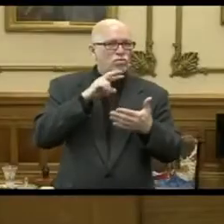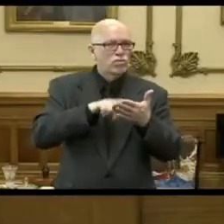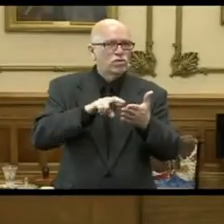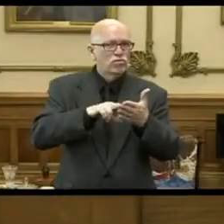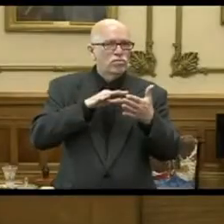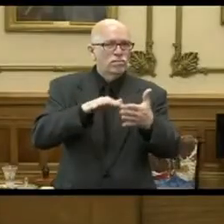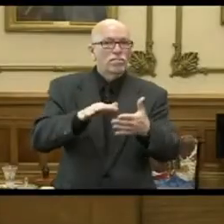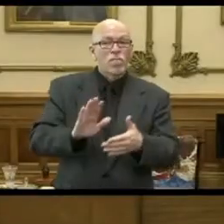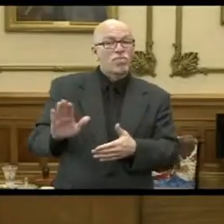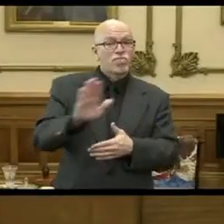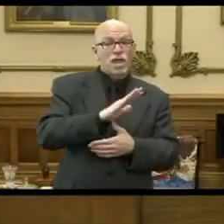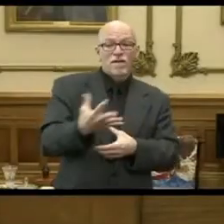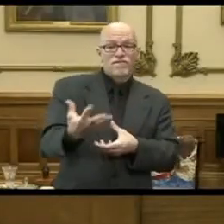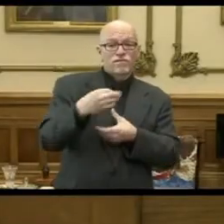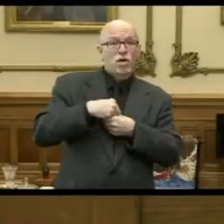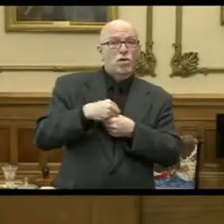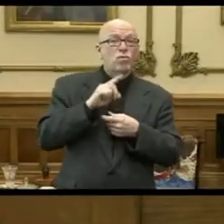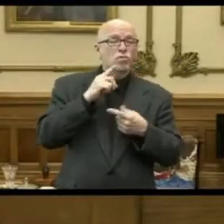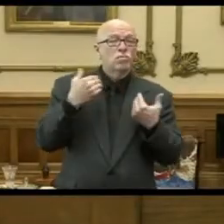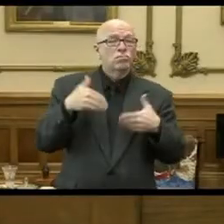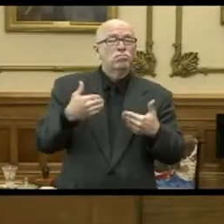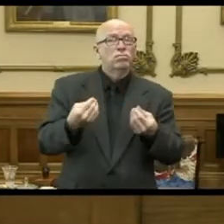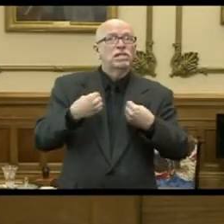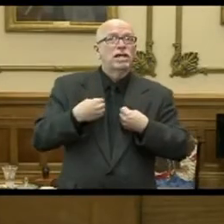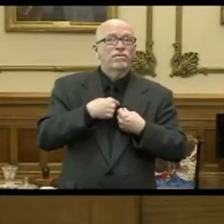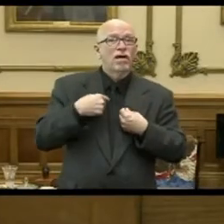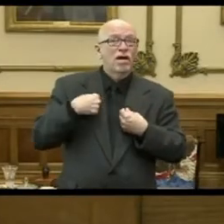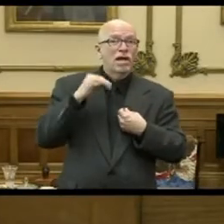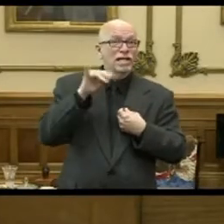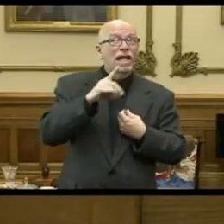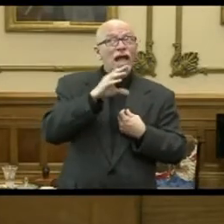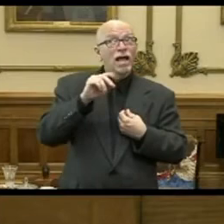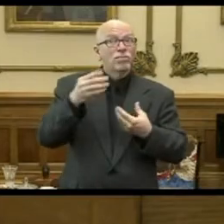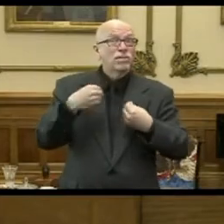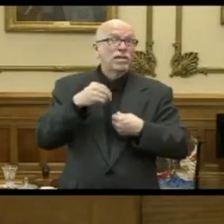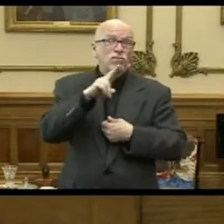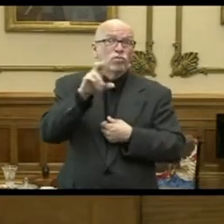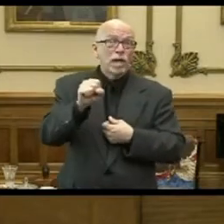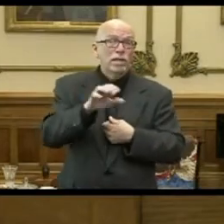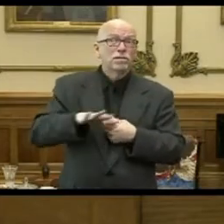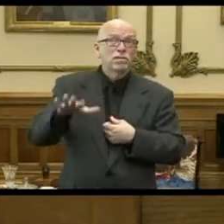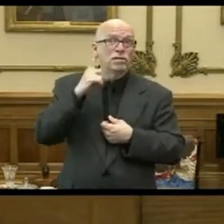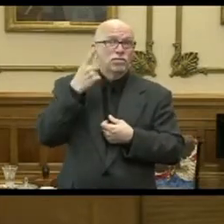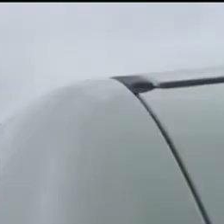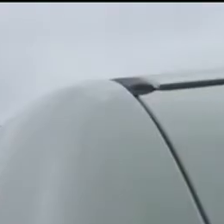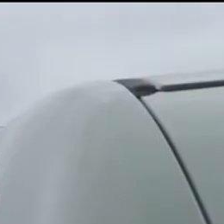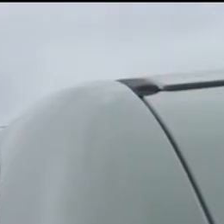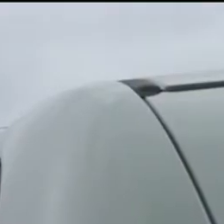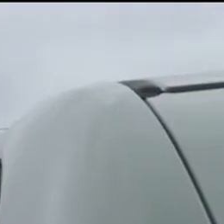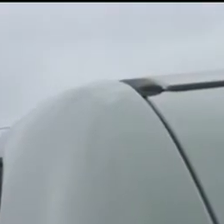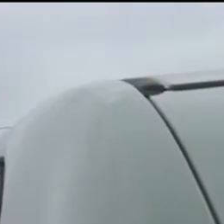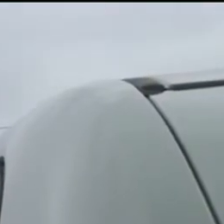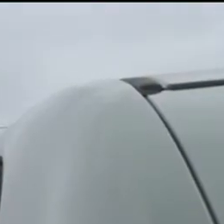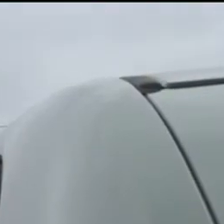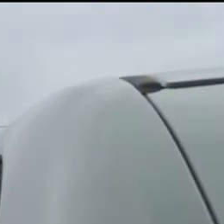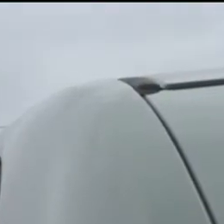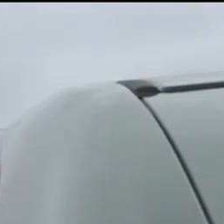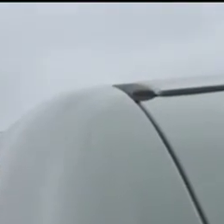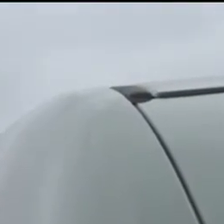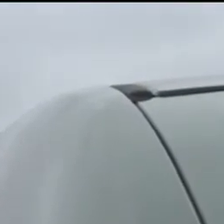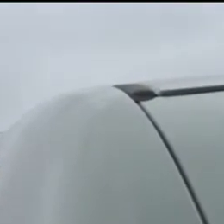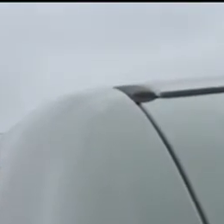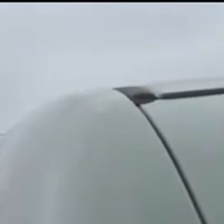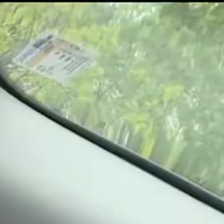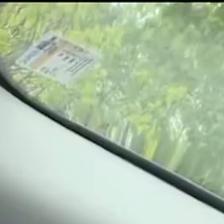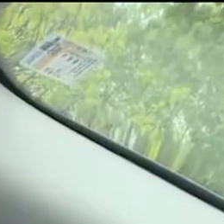Their contributions have provided Indiana, in fact the country, with extremely valuable new information. A